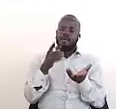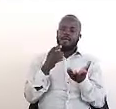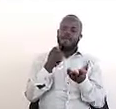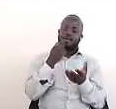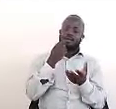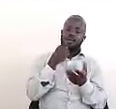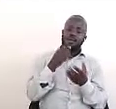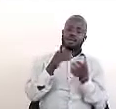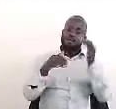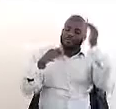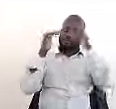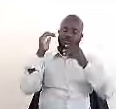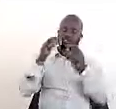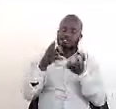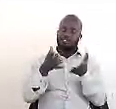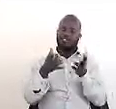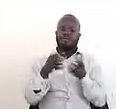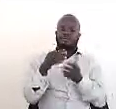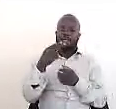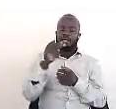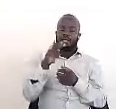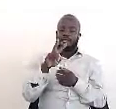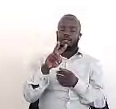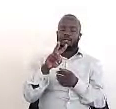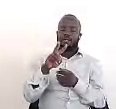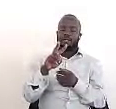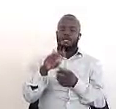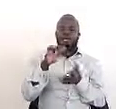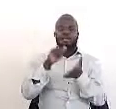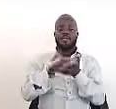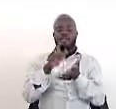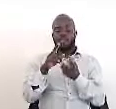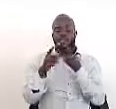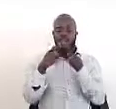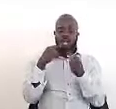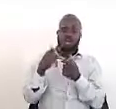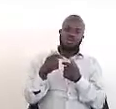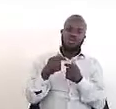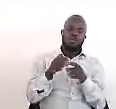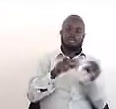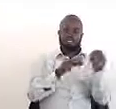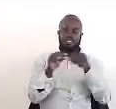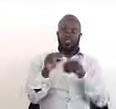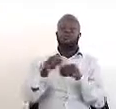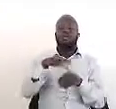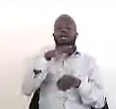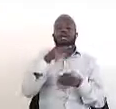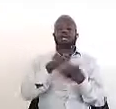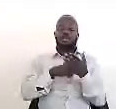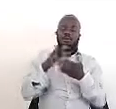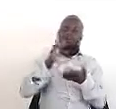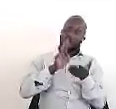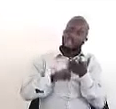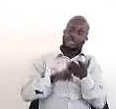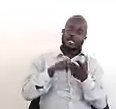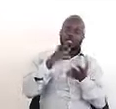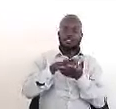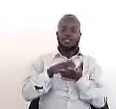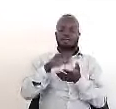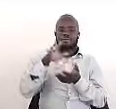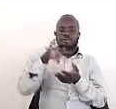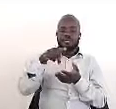the existence of HIV. That's a picture of the first Morbidity and Mortality Weekly Report that listed incidents